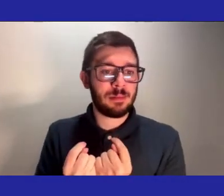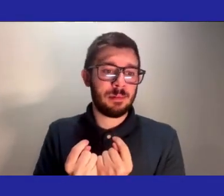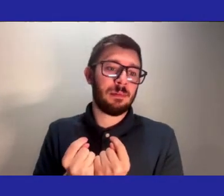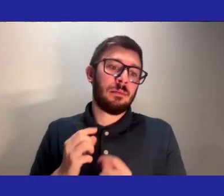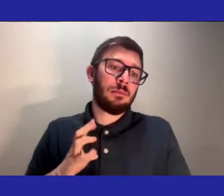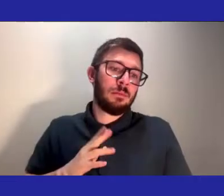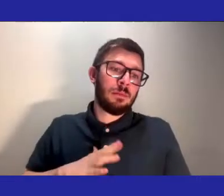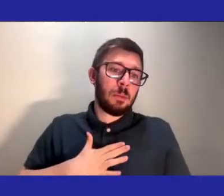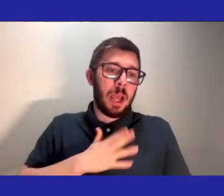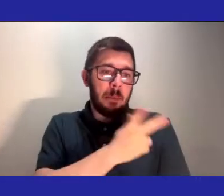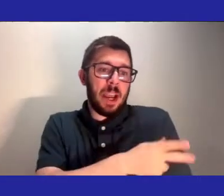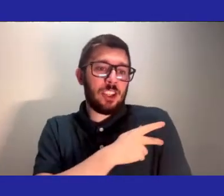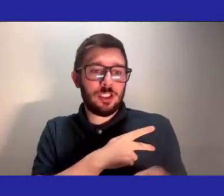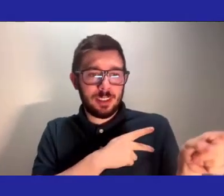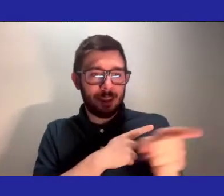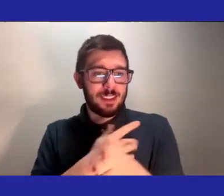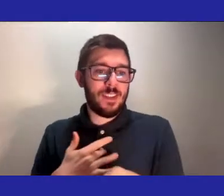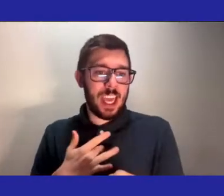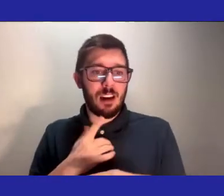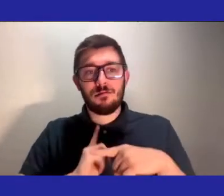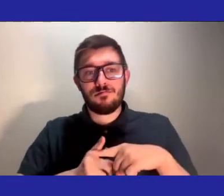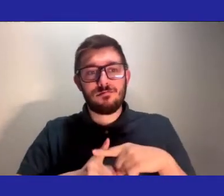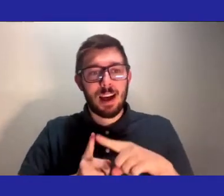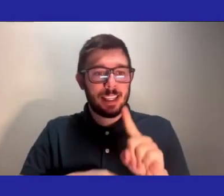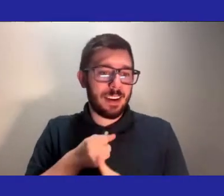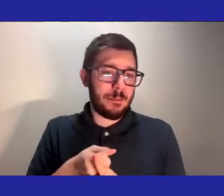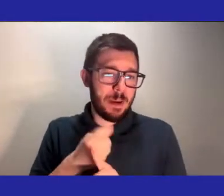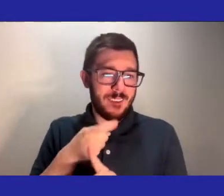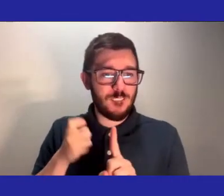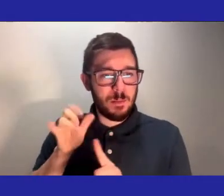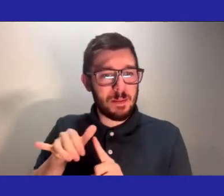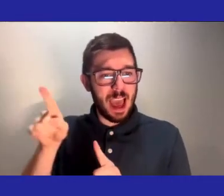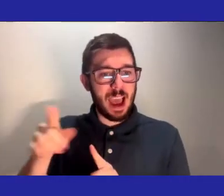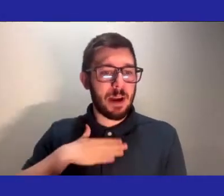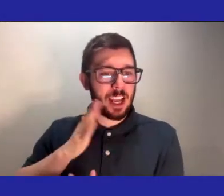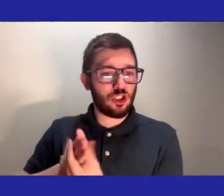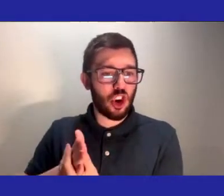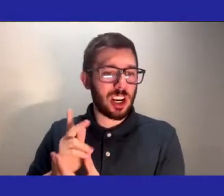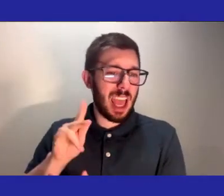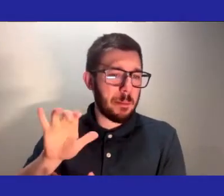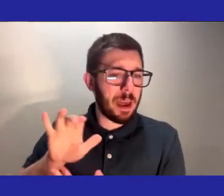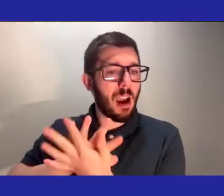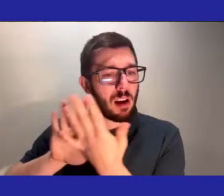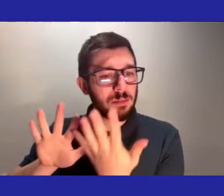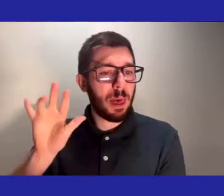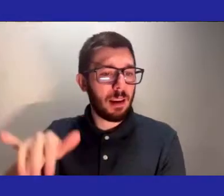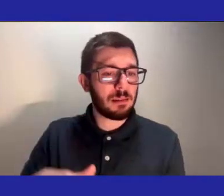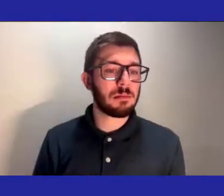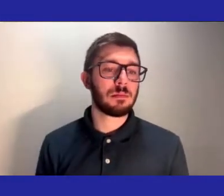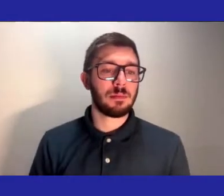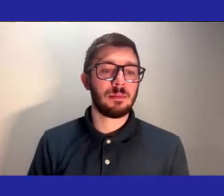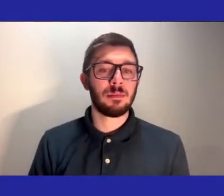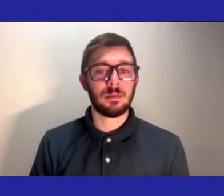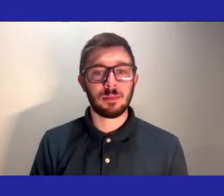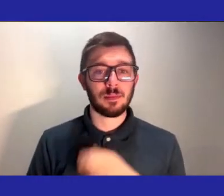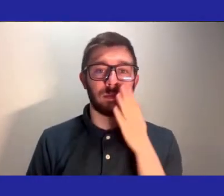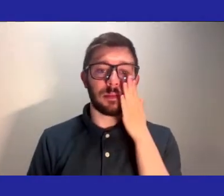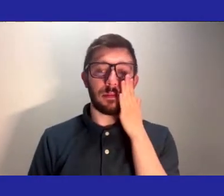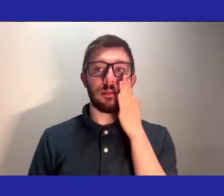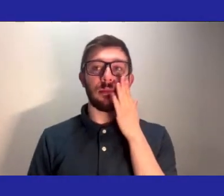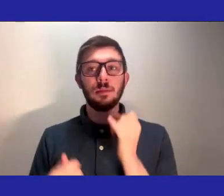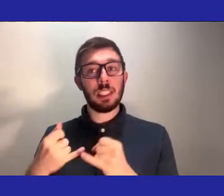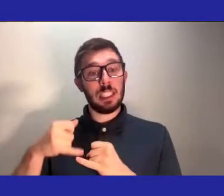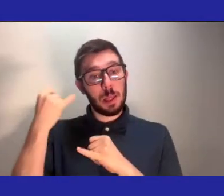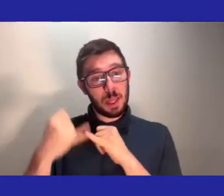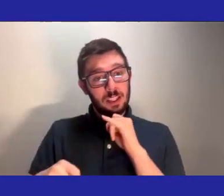impact. Thank you very much. Thank you. Appreciate it. All right, that's for our last report, and that'll be our Metro Plus